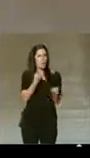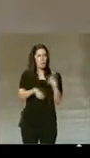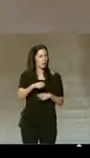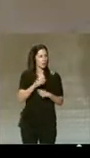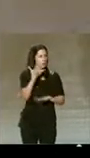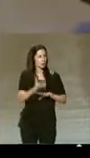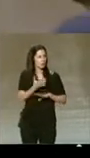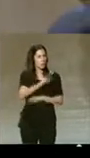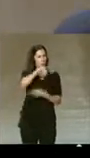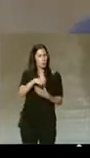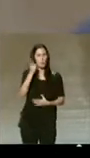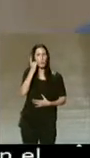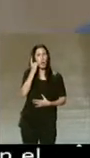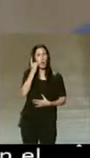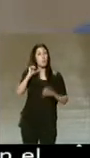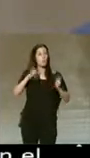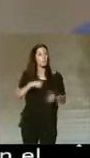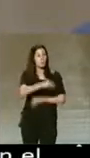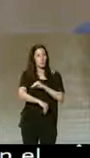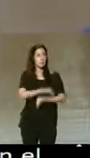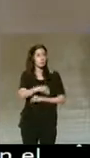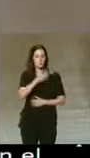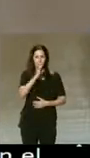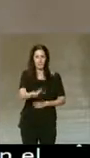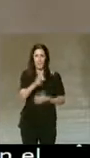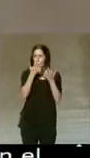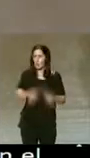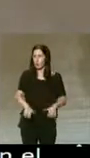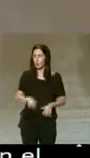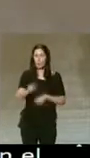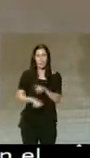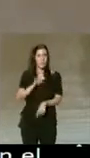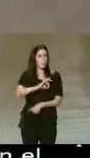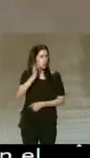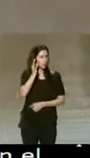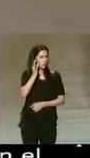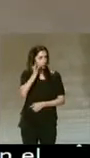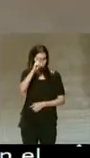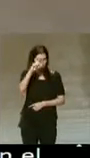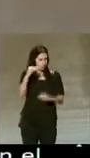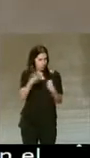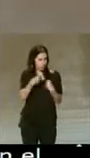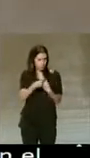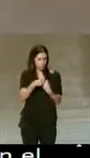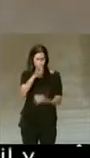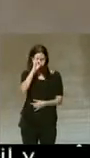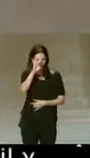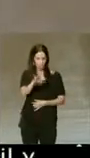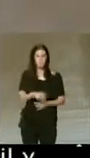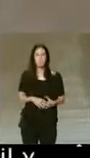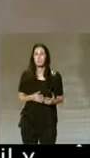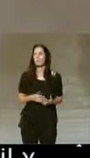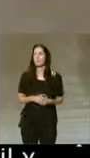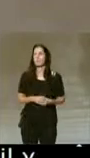it was at the Android market. It was available. We downloaded it for her on her smartphone and she started using it immediately.